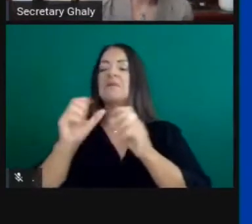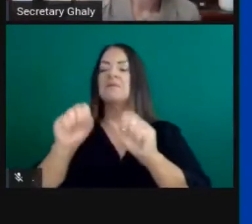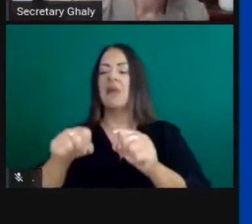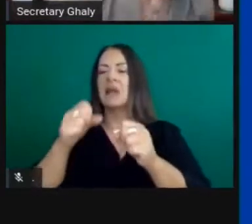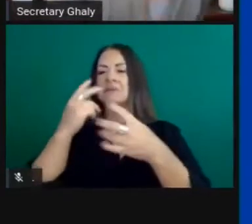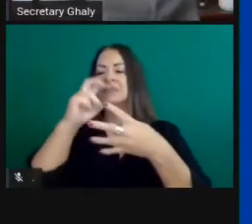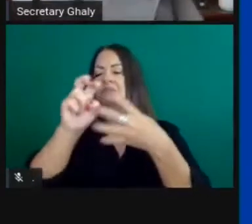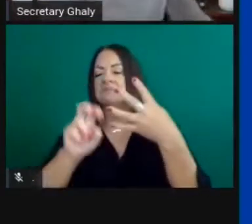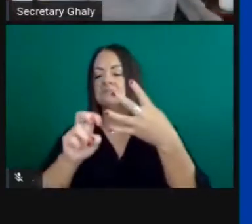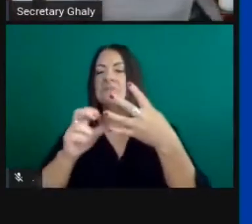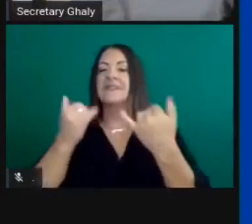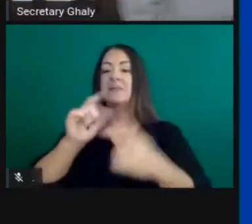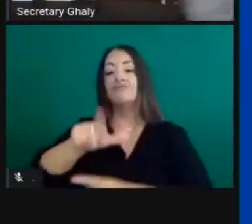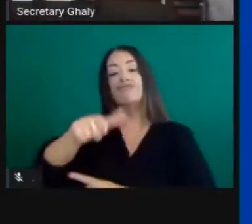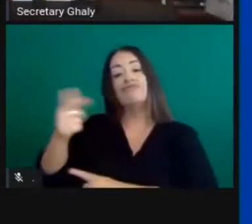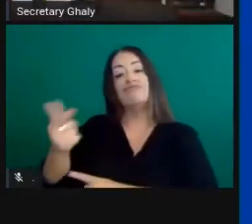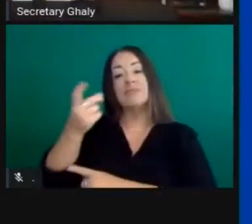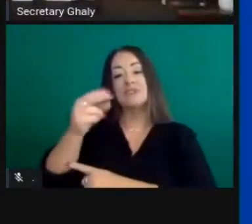Ghaly.